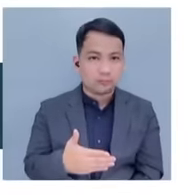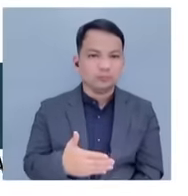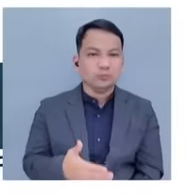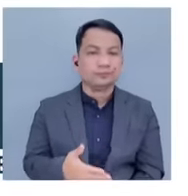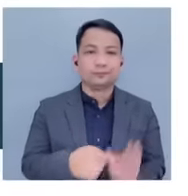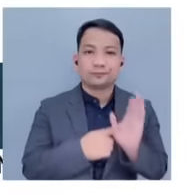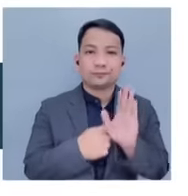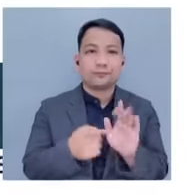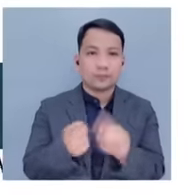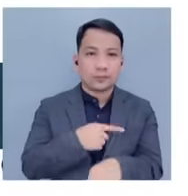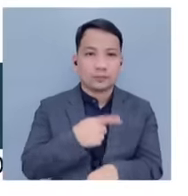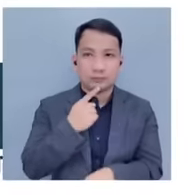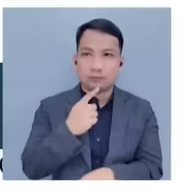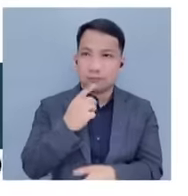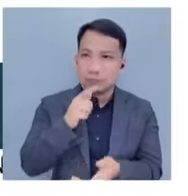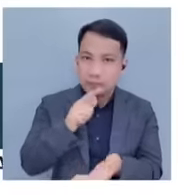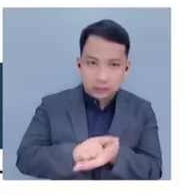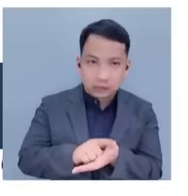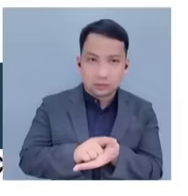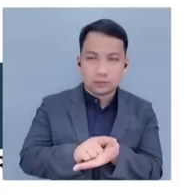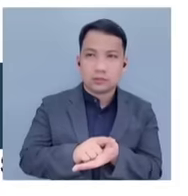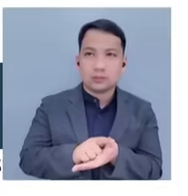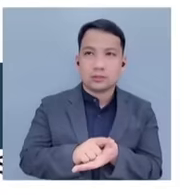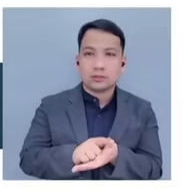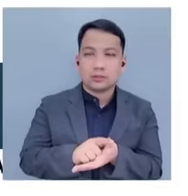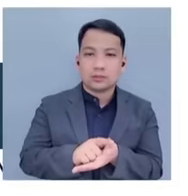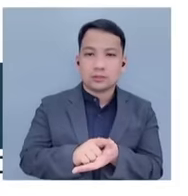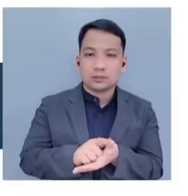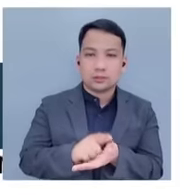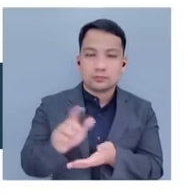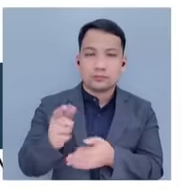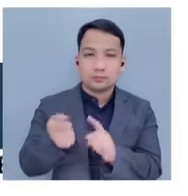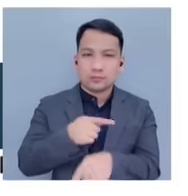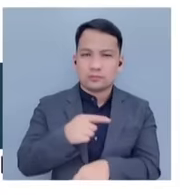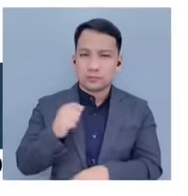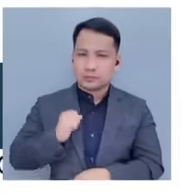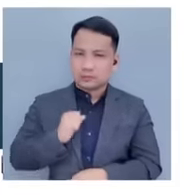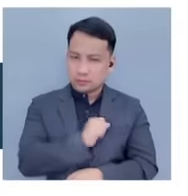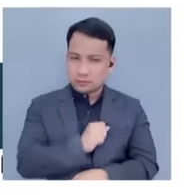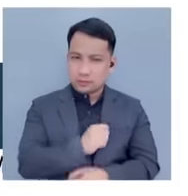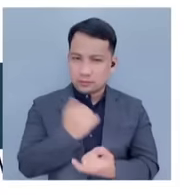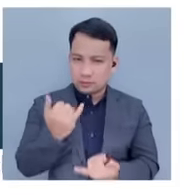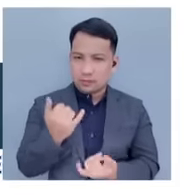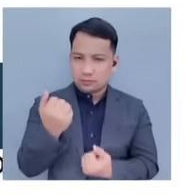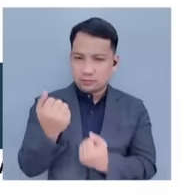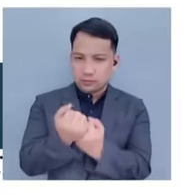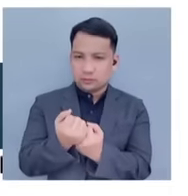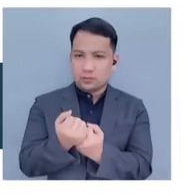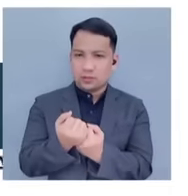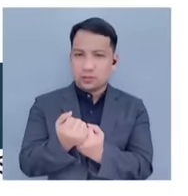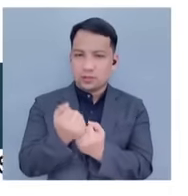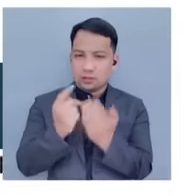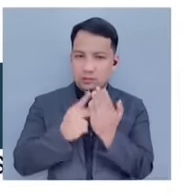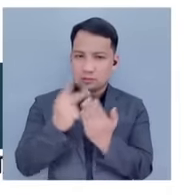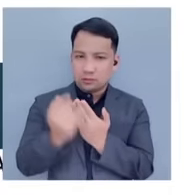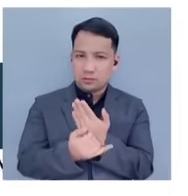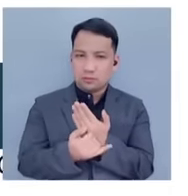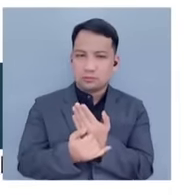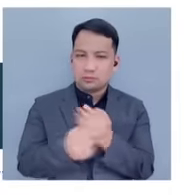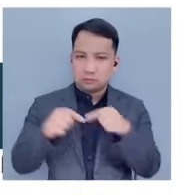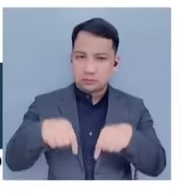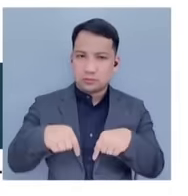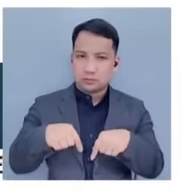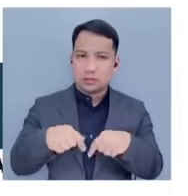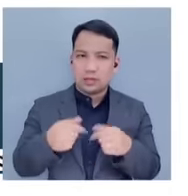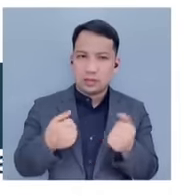Senate. And despite all that, you still have the support for the project, for this People's Initiative. What's